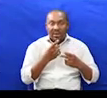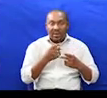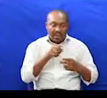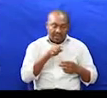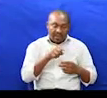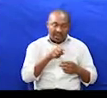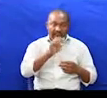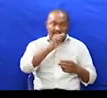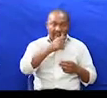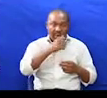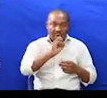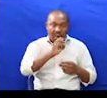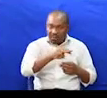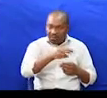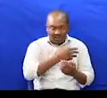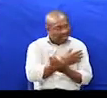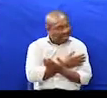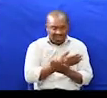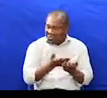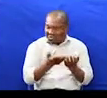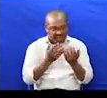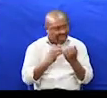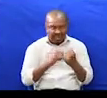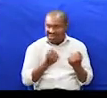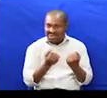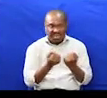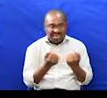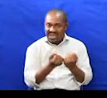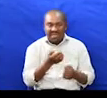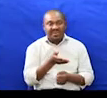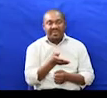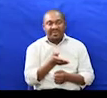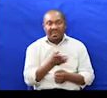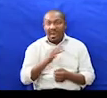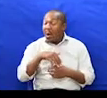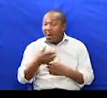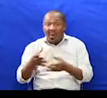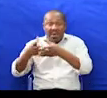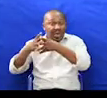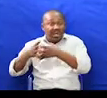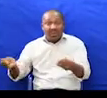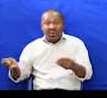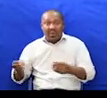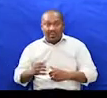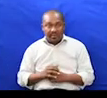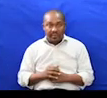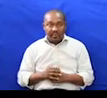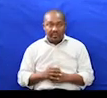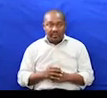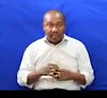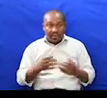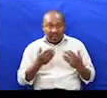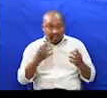destroyed. You can't create atom of this aluminum foil. If